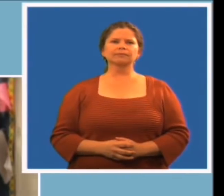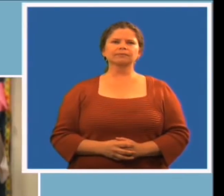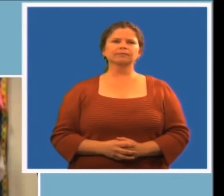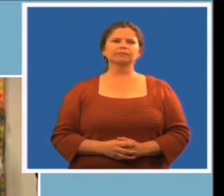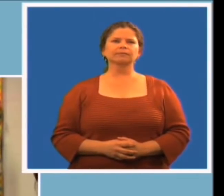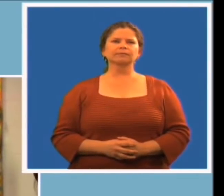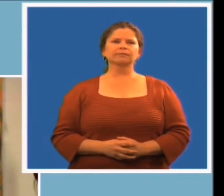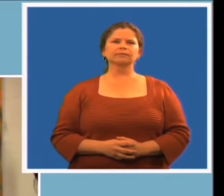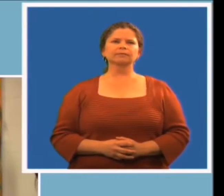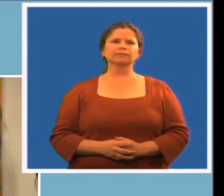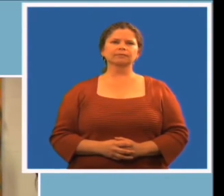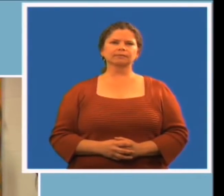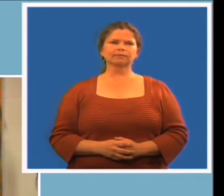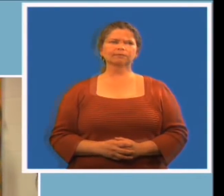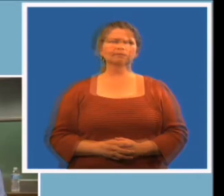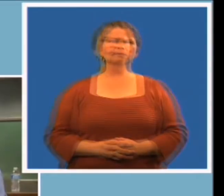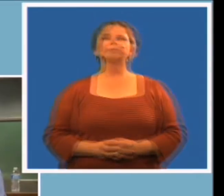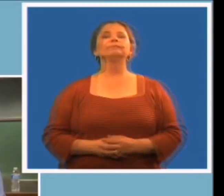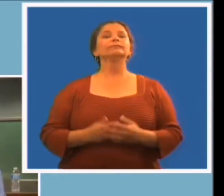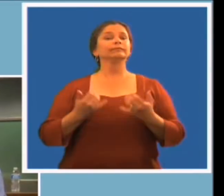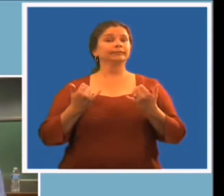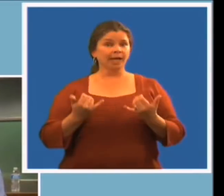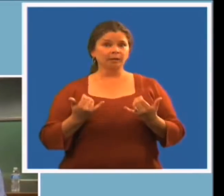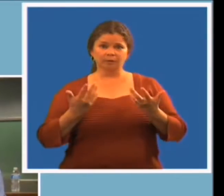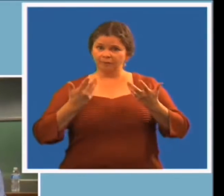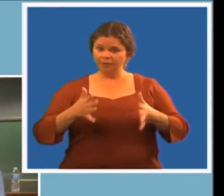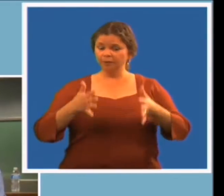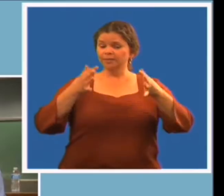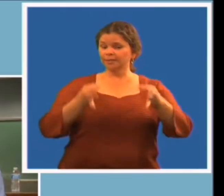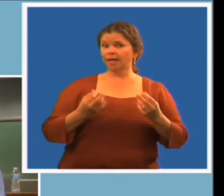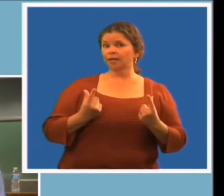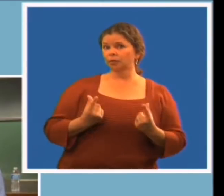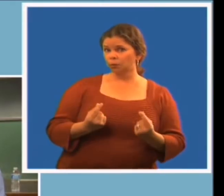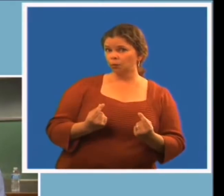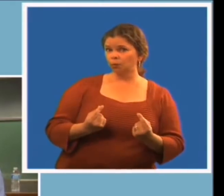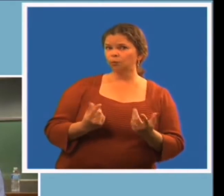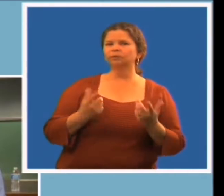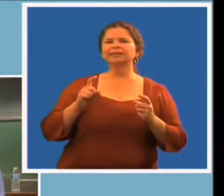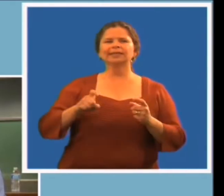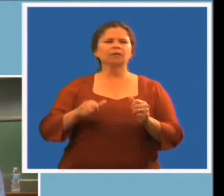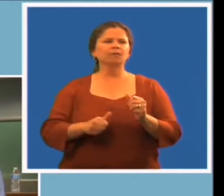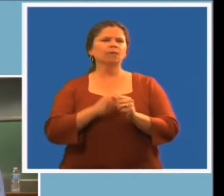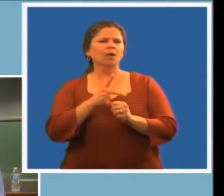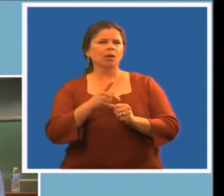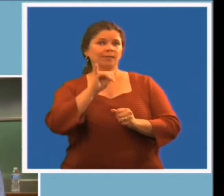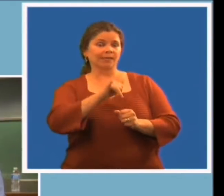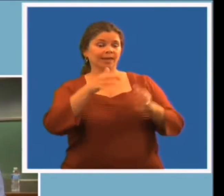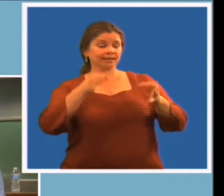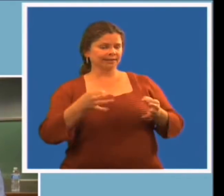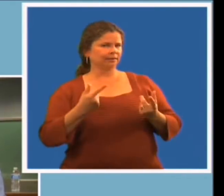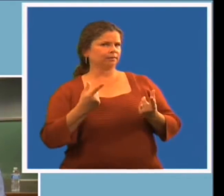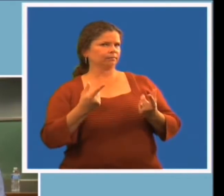So as we determined today, we'll need to follow up on a number of the decisions that we've made today.